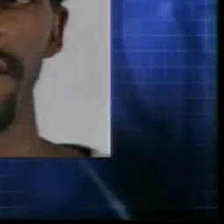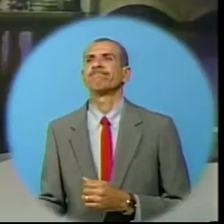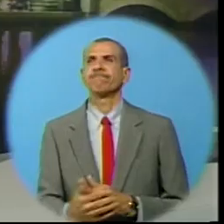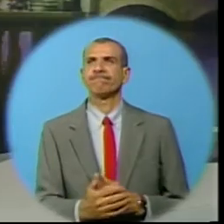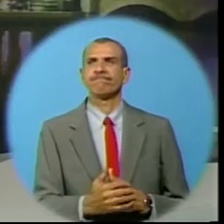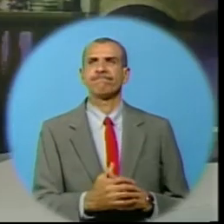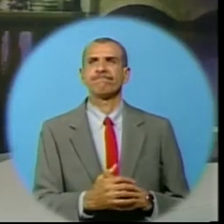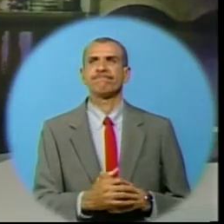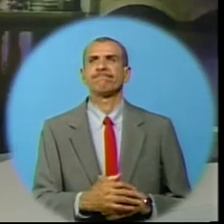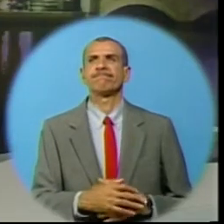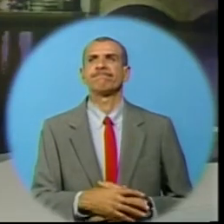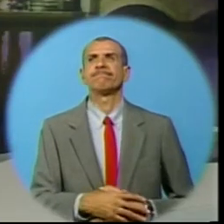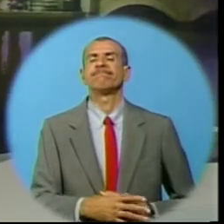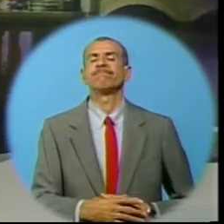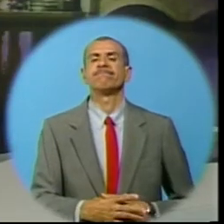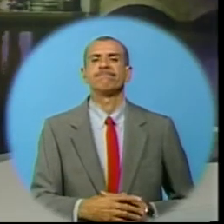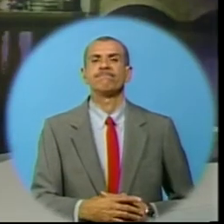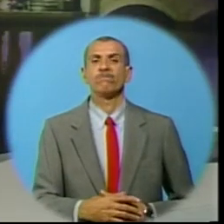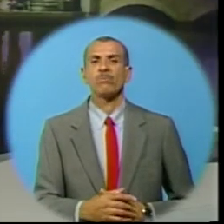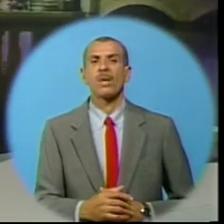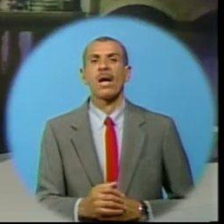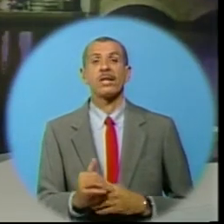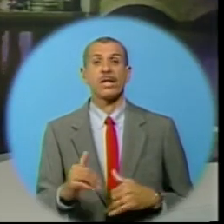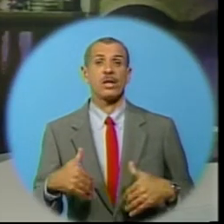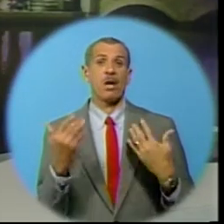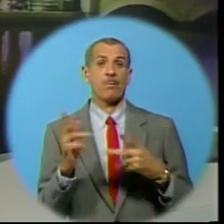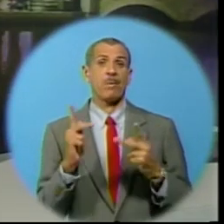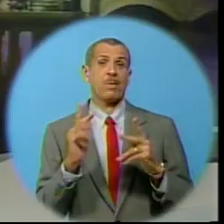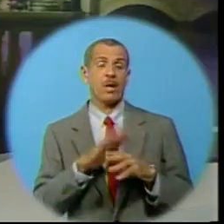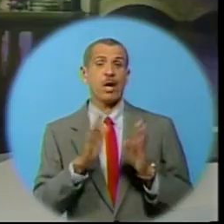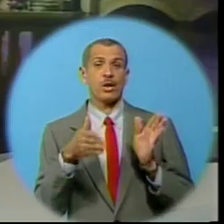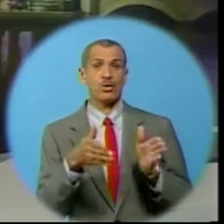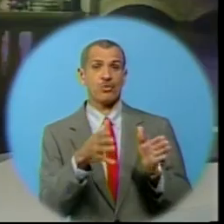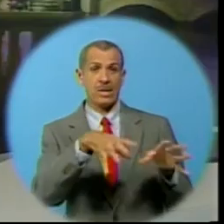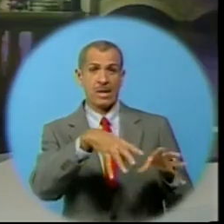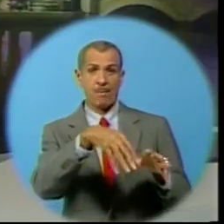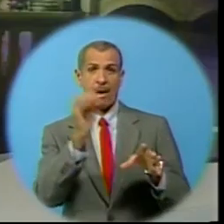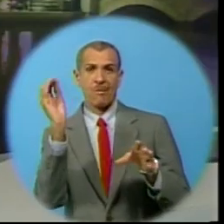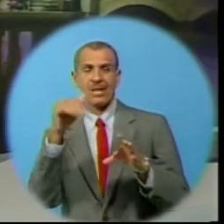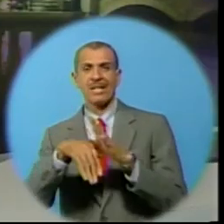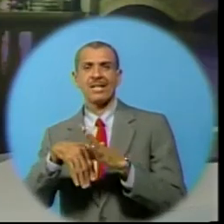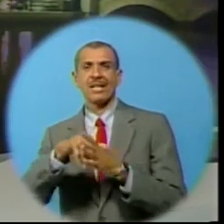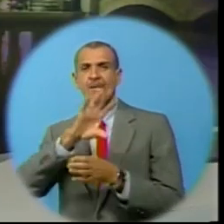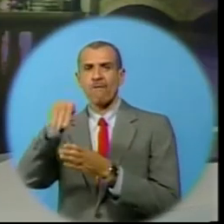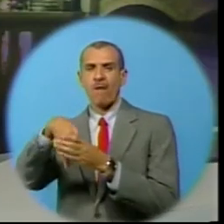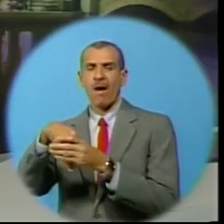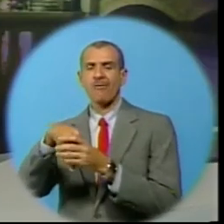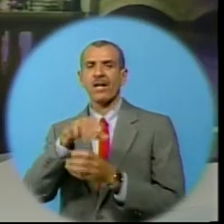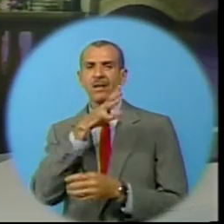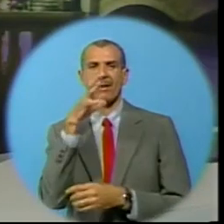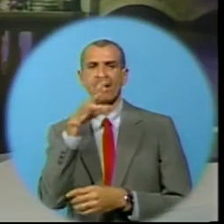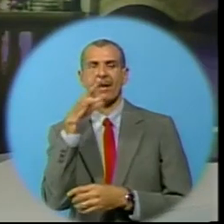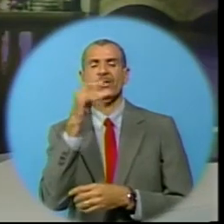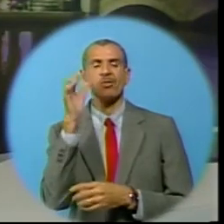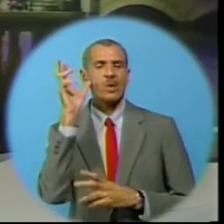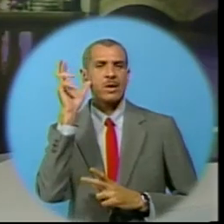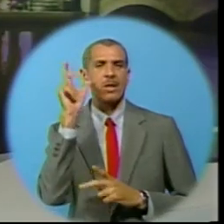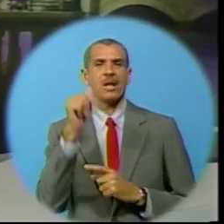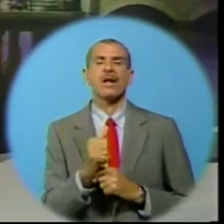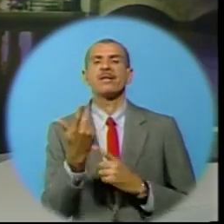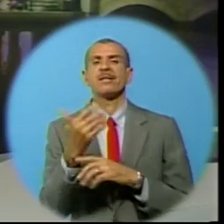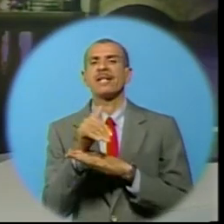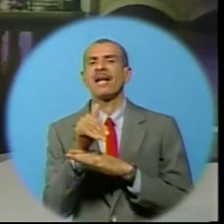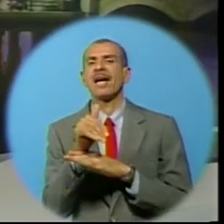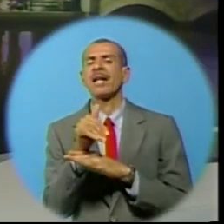Saturday. Well, getting youngsters off the streets and into agriculture. Tonight we hear about the mission of government's advisor